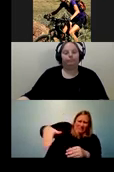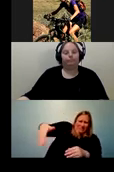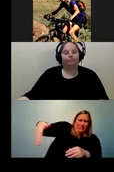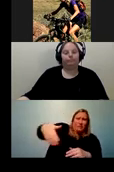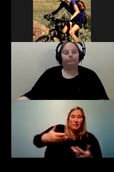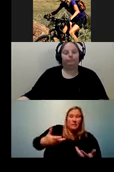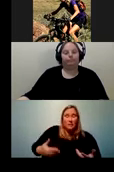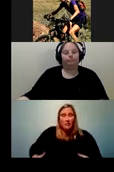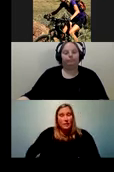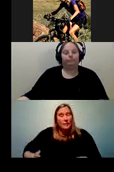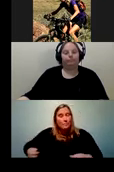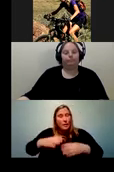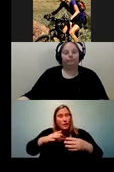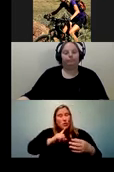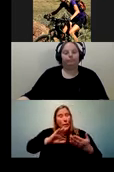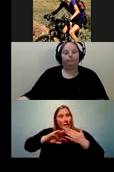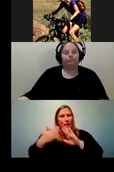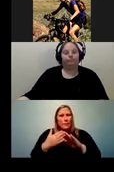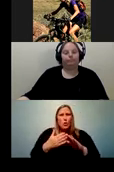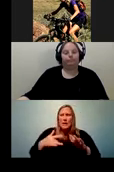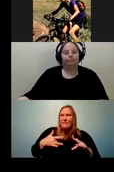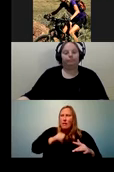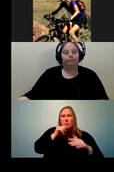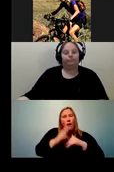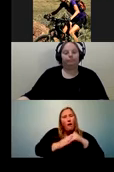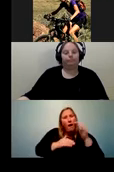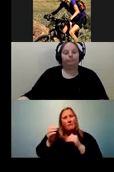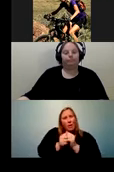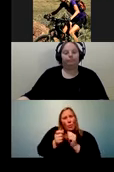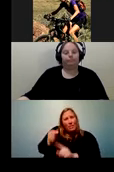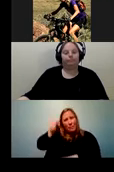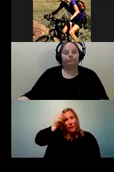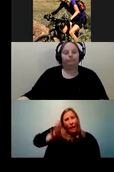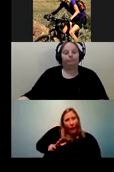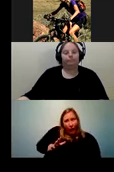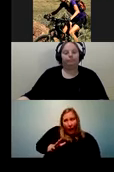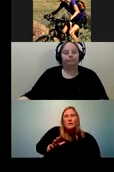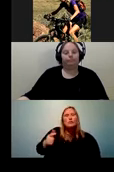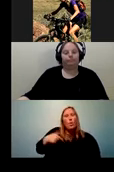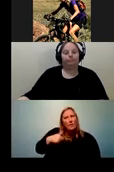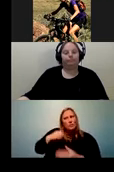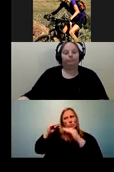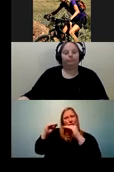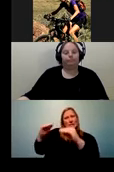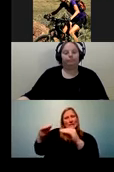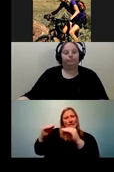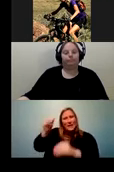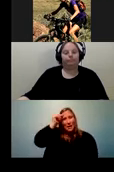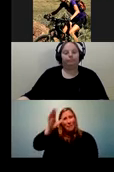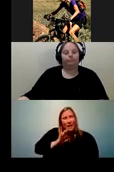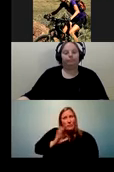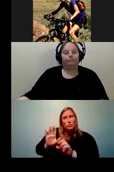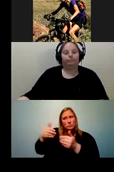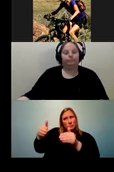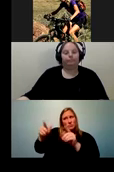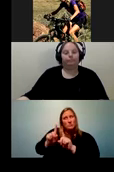just a community sense of discomfort. And the number one thing I did for him was that. We also